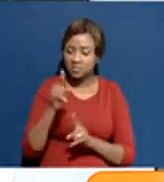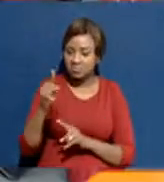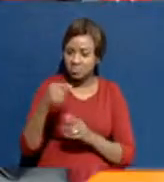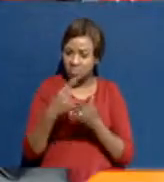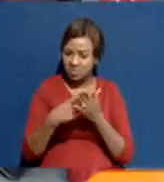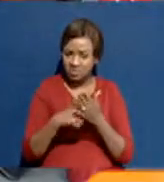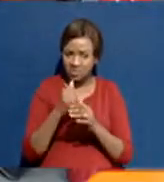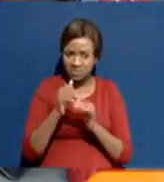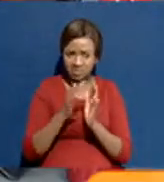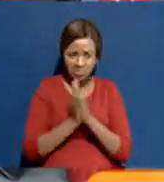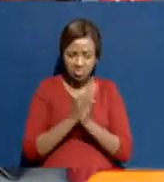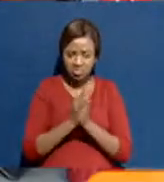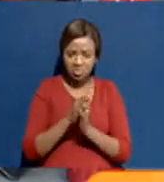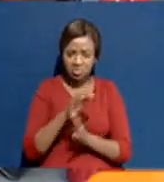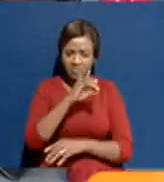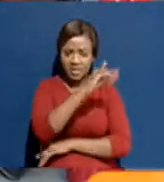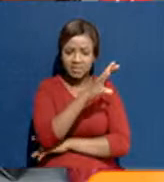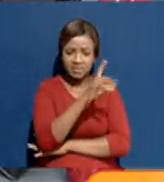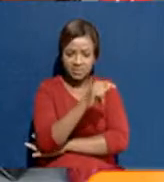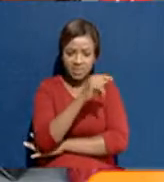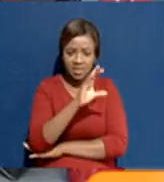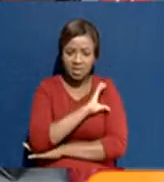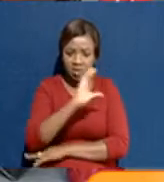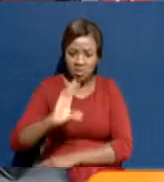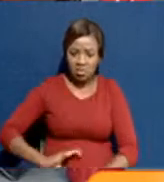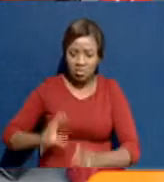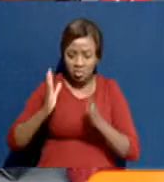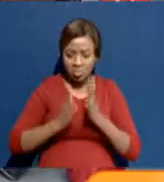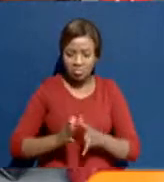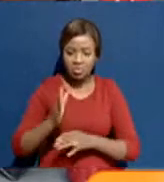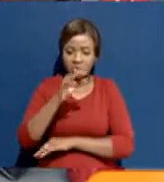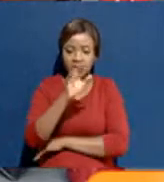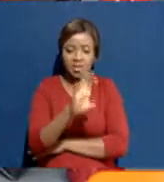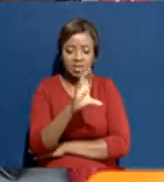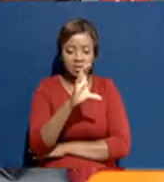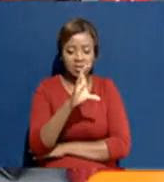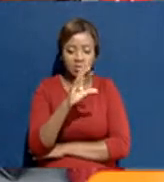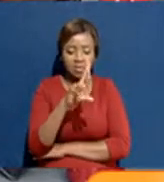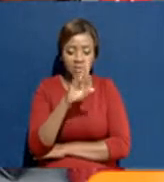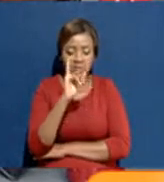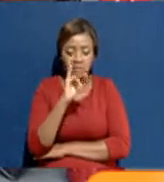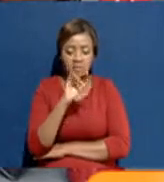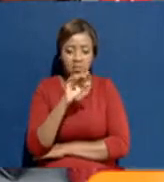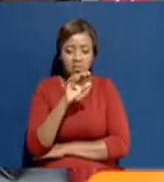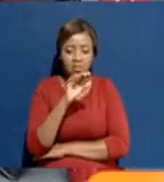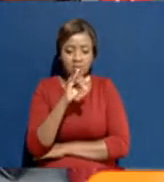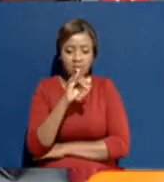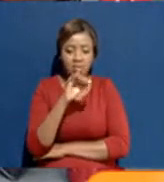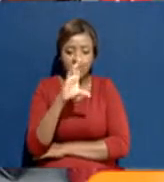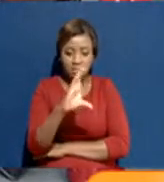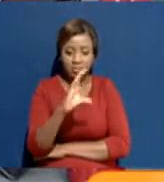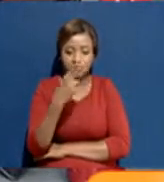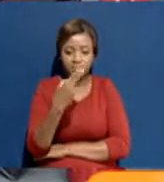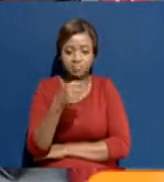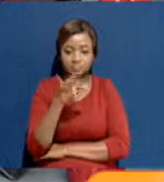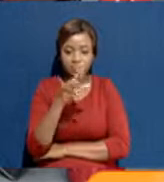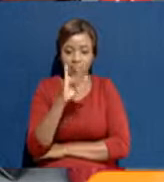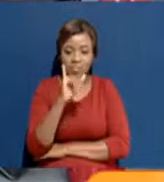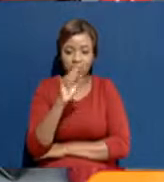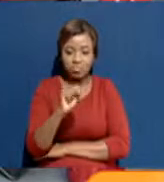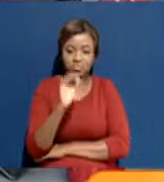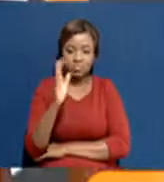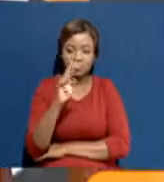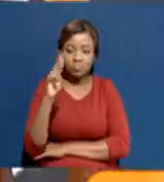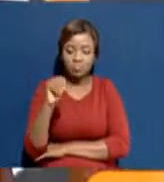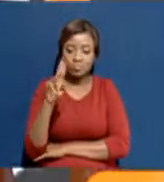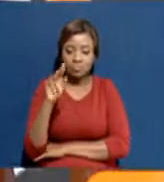commissioner, Chris Msando. Mm-hmm. You speak about it. I mean, it really shook you and the commission. Yes. When